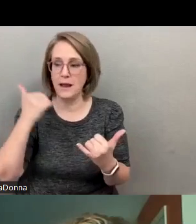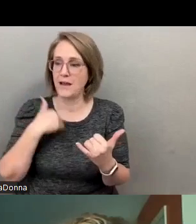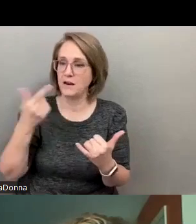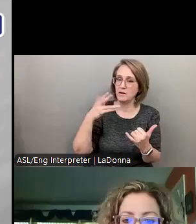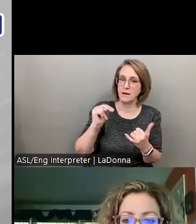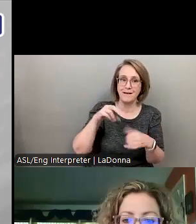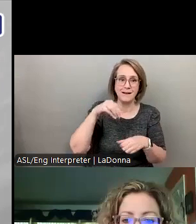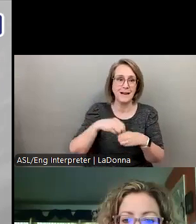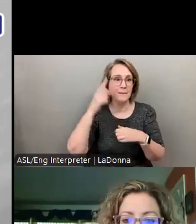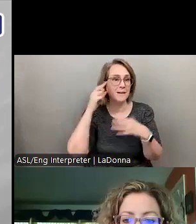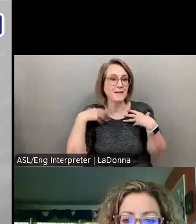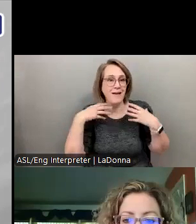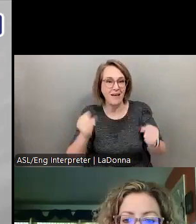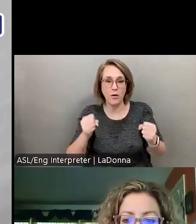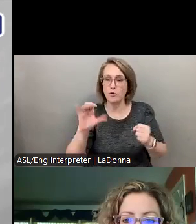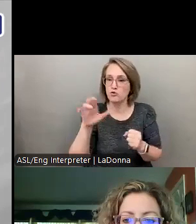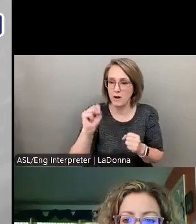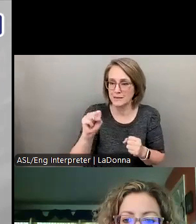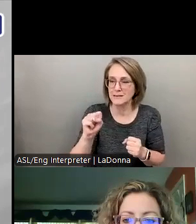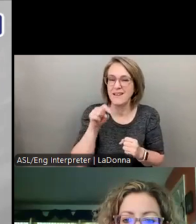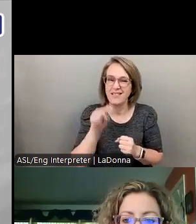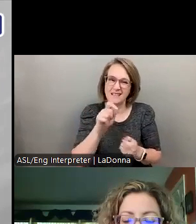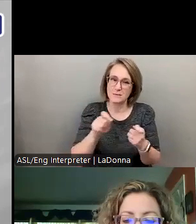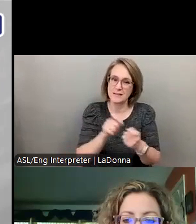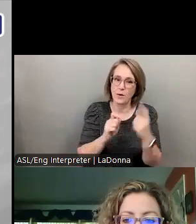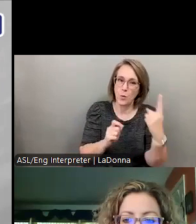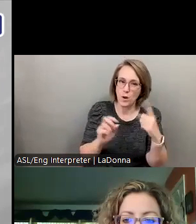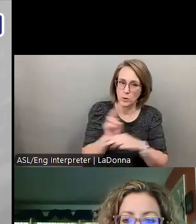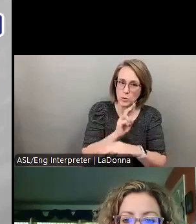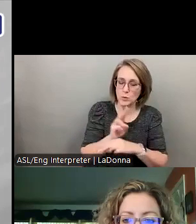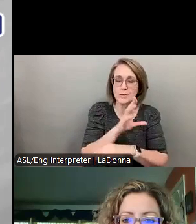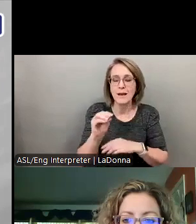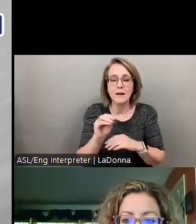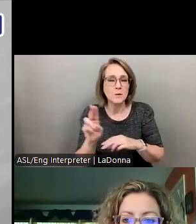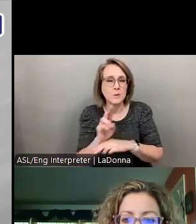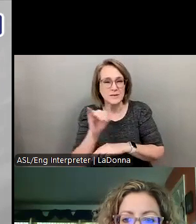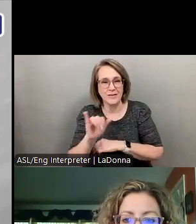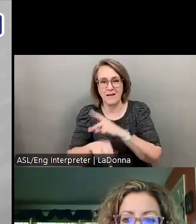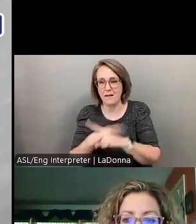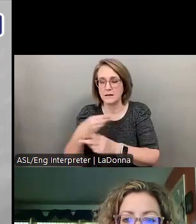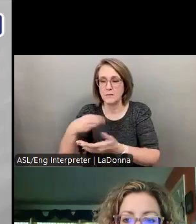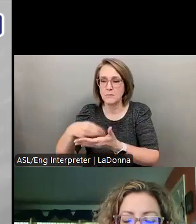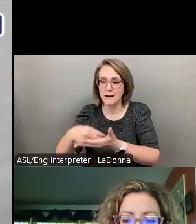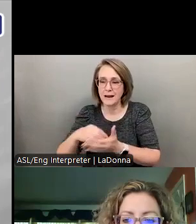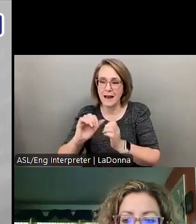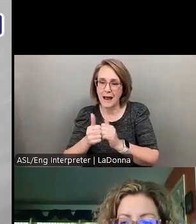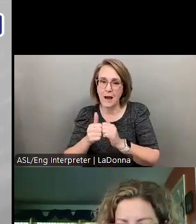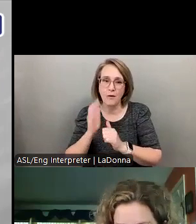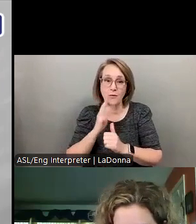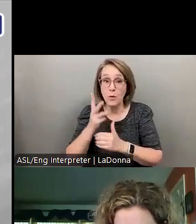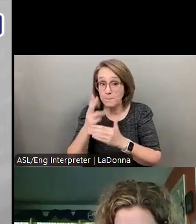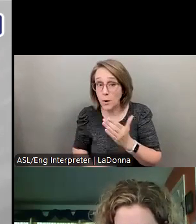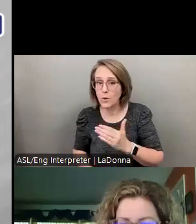community, but those dollars were placed out there specifically as we look at the Bipartisan Safer Communities